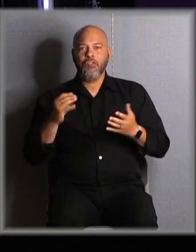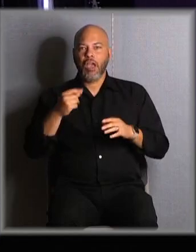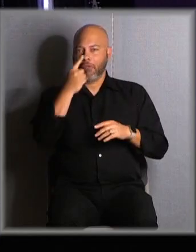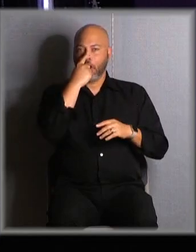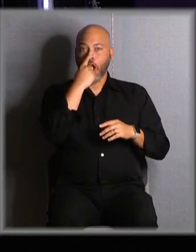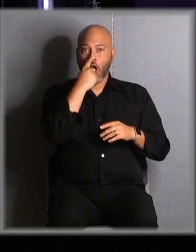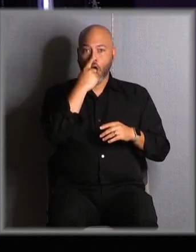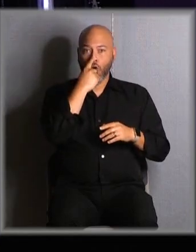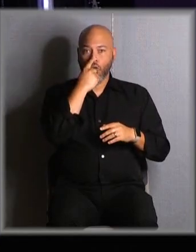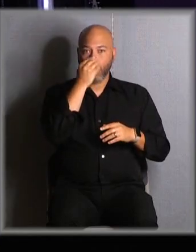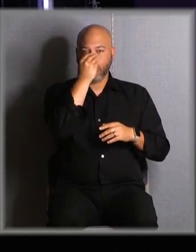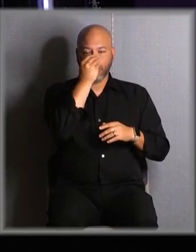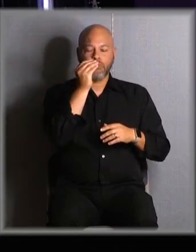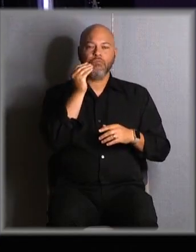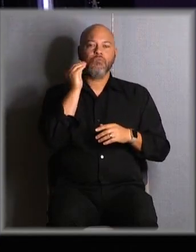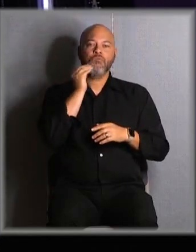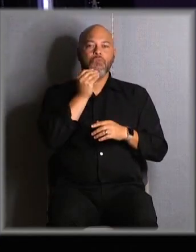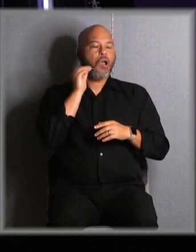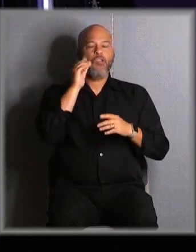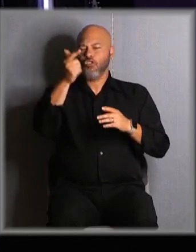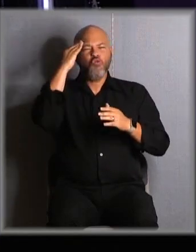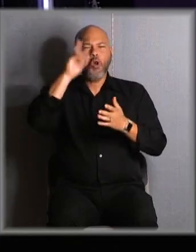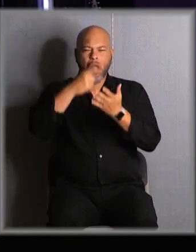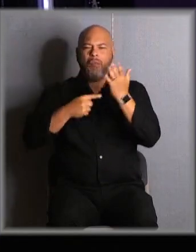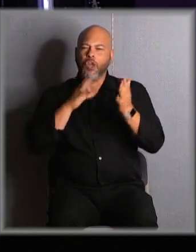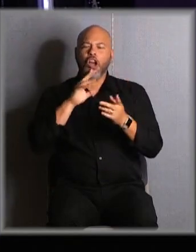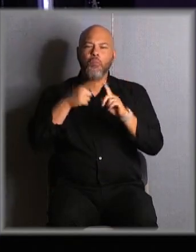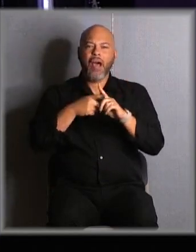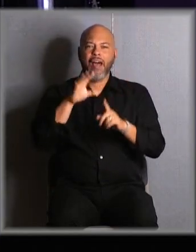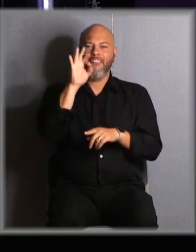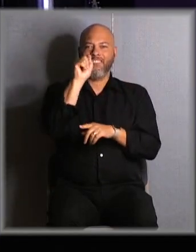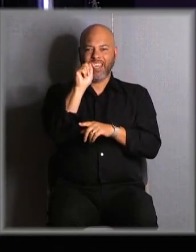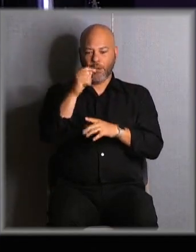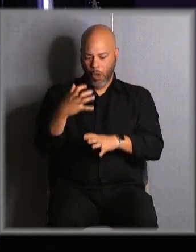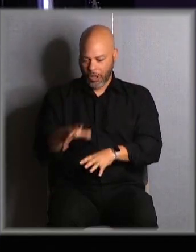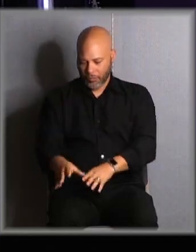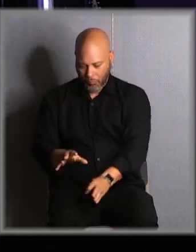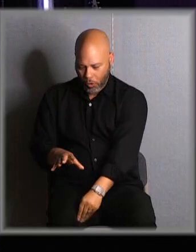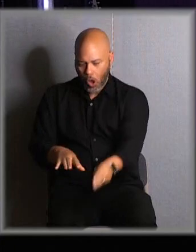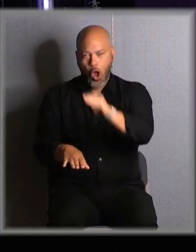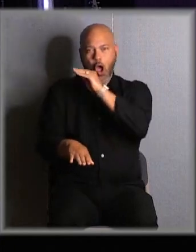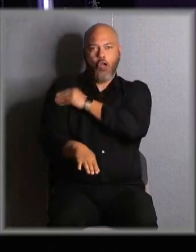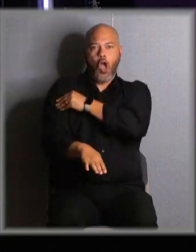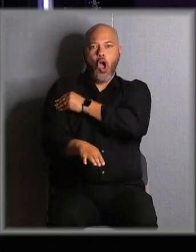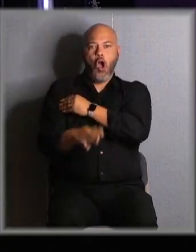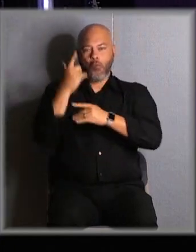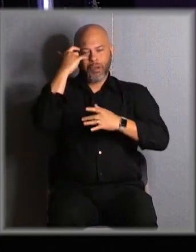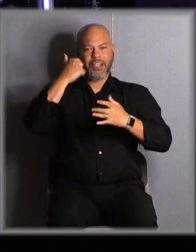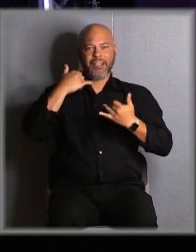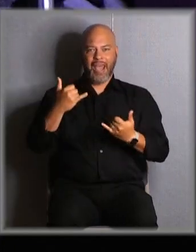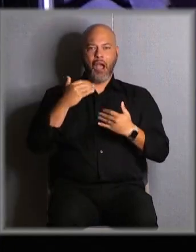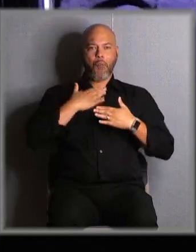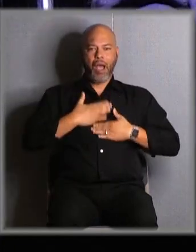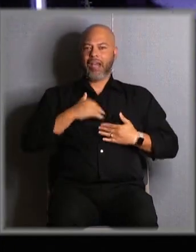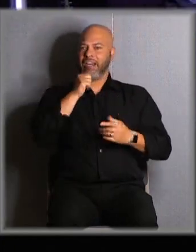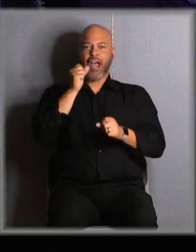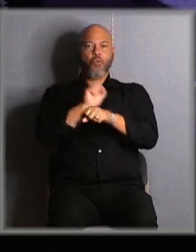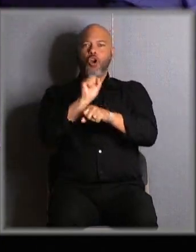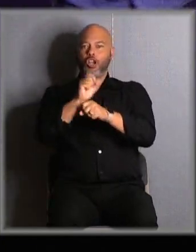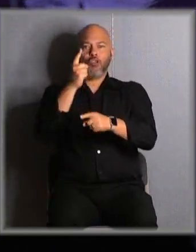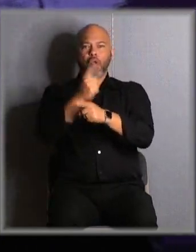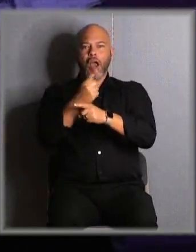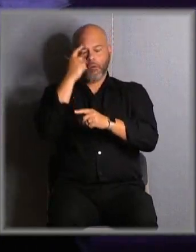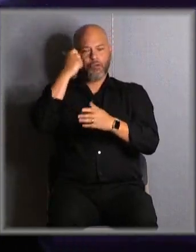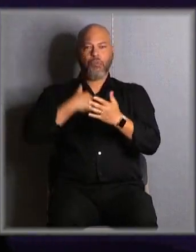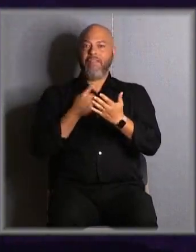nose where the ear. Y'all know what I'm talking about. You got the foot want to be the arm, because now we are deformed because we fail